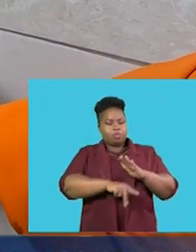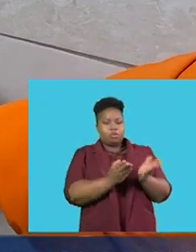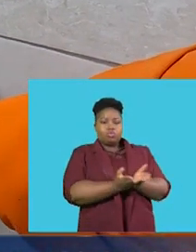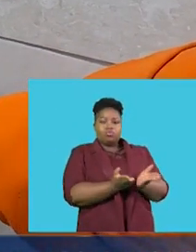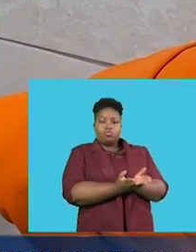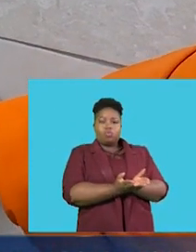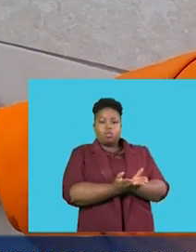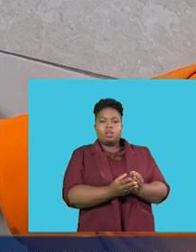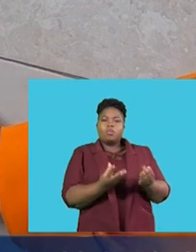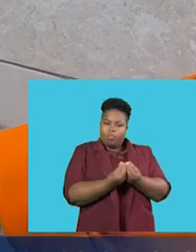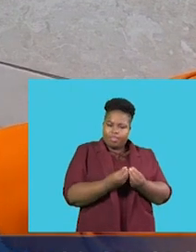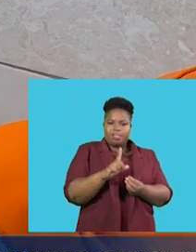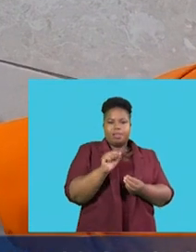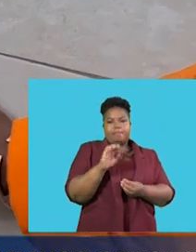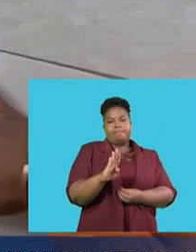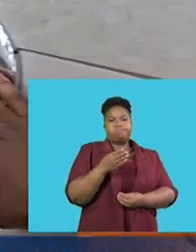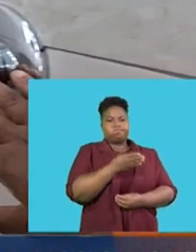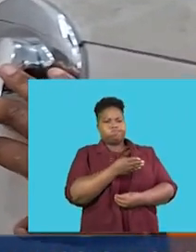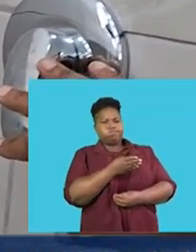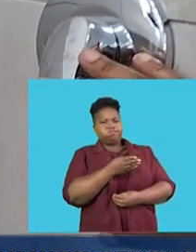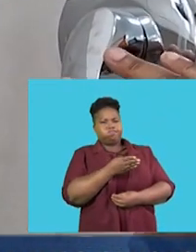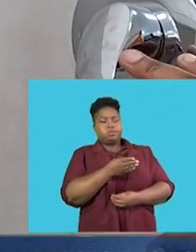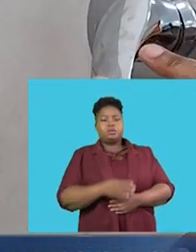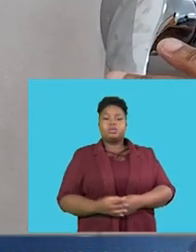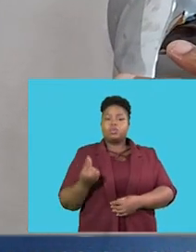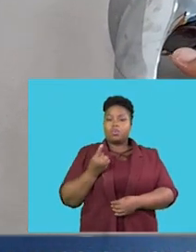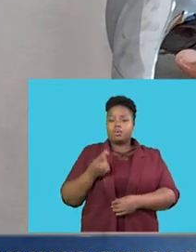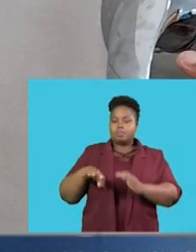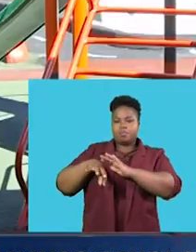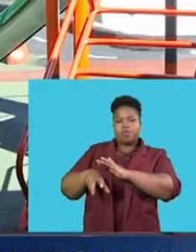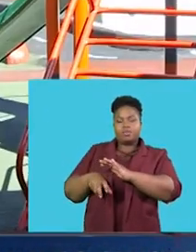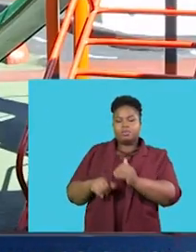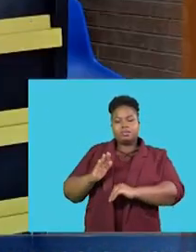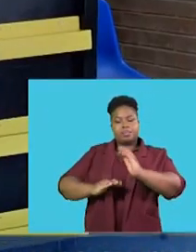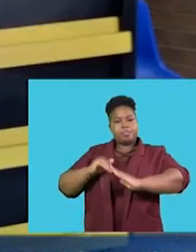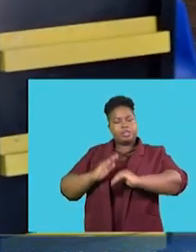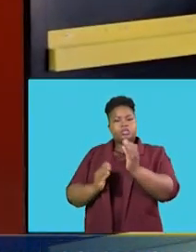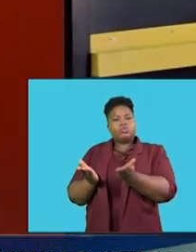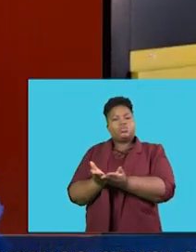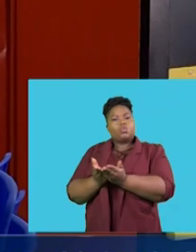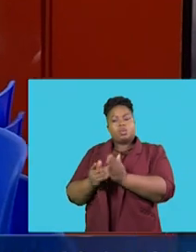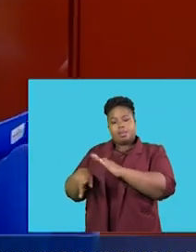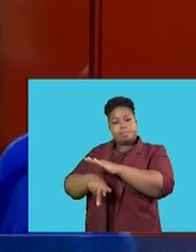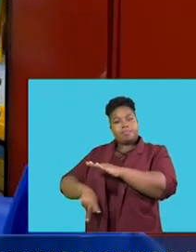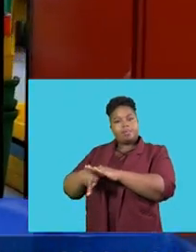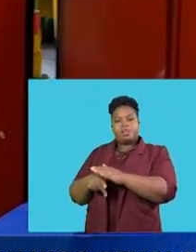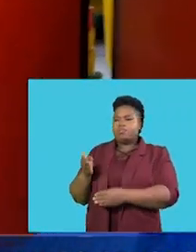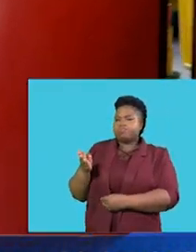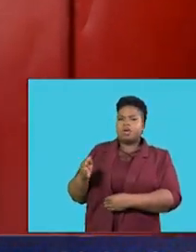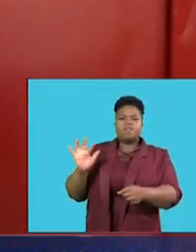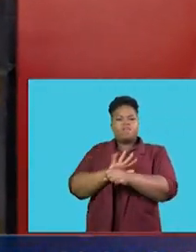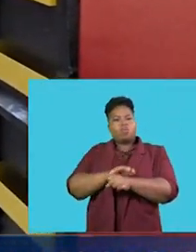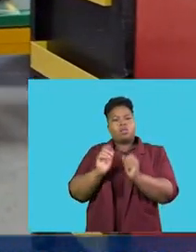school with a laboratory. We are the only province that built a school, a primary school with a